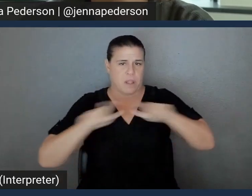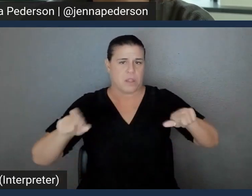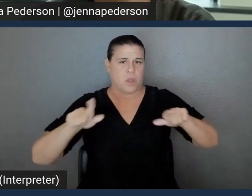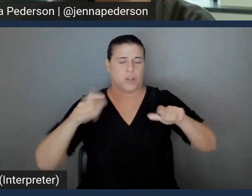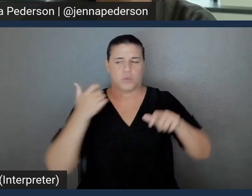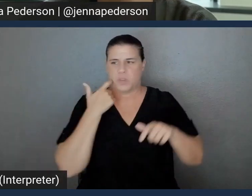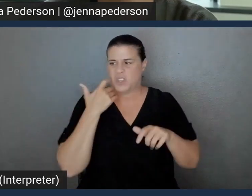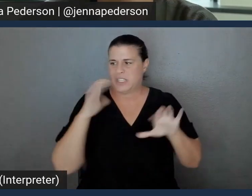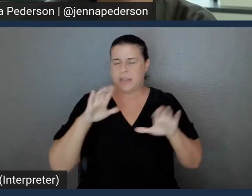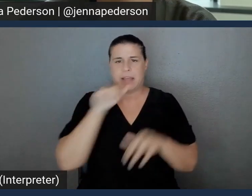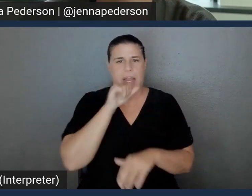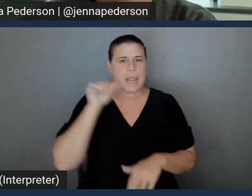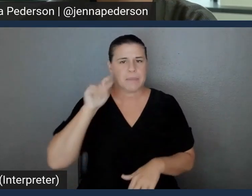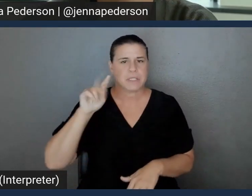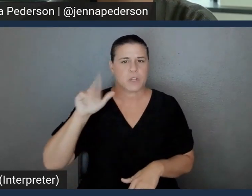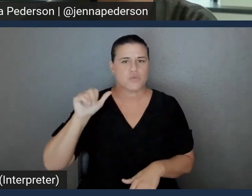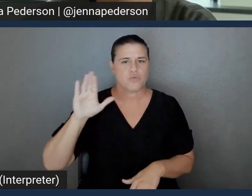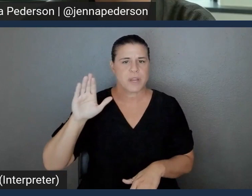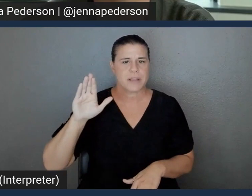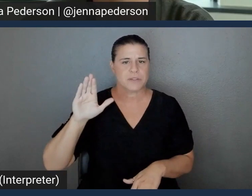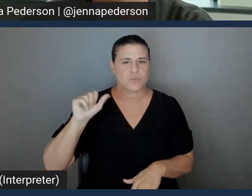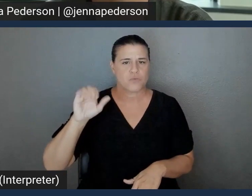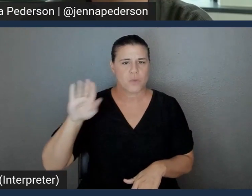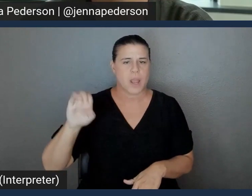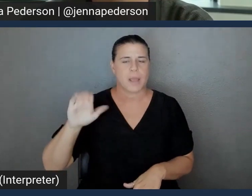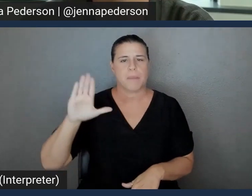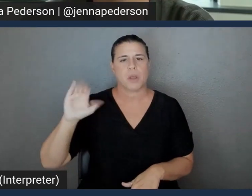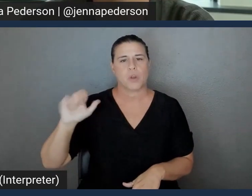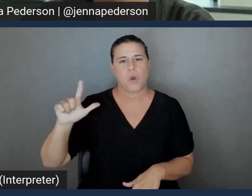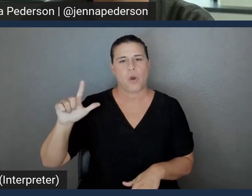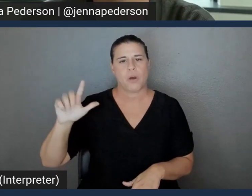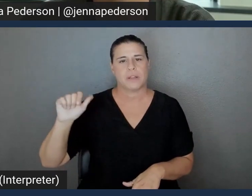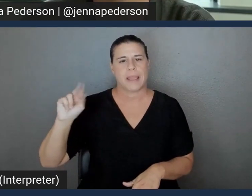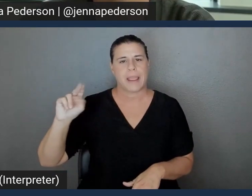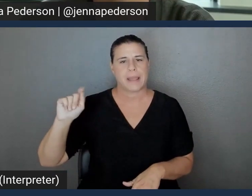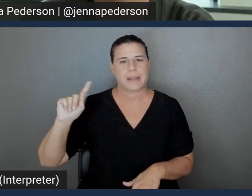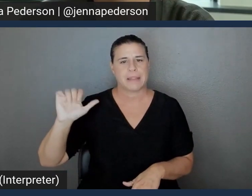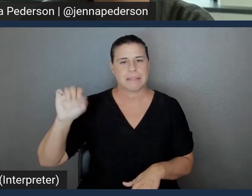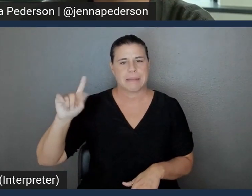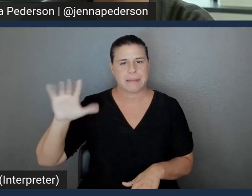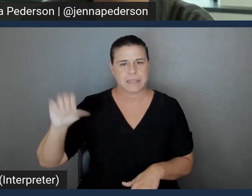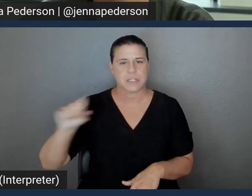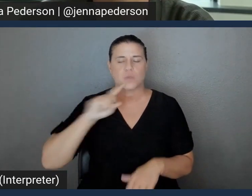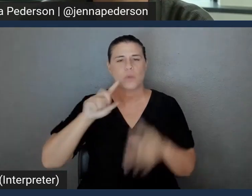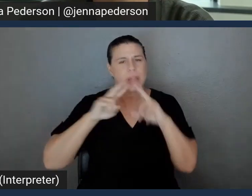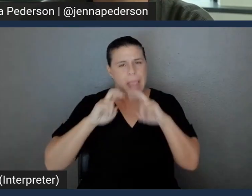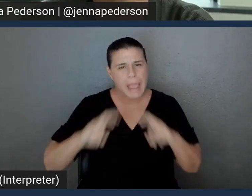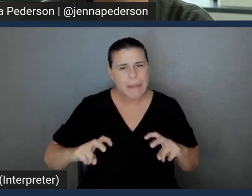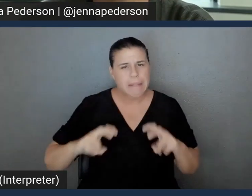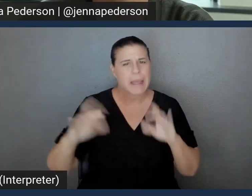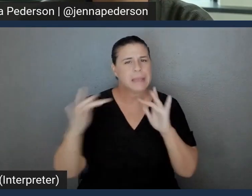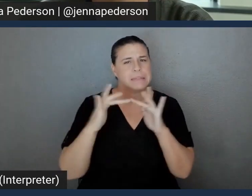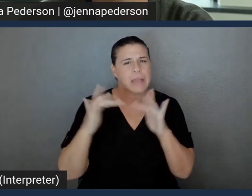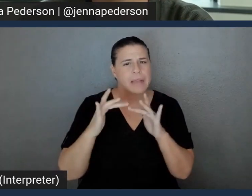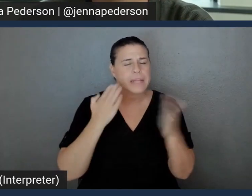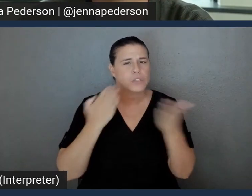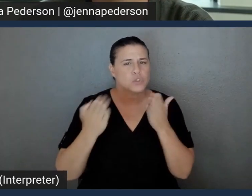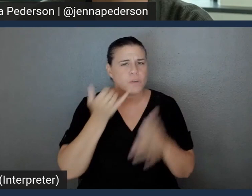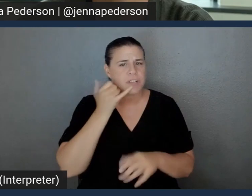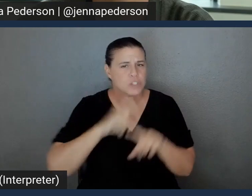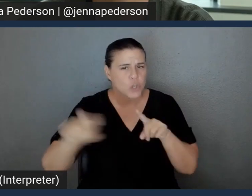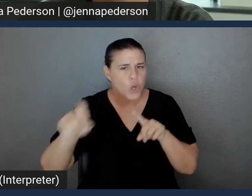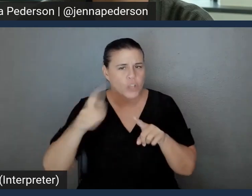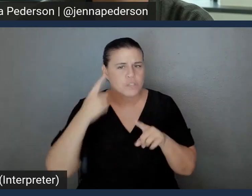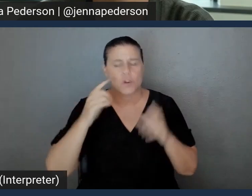was Amazon Transcribe Call Analytics, this is focused on analyzing contact service calls as customer